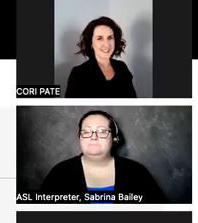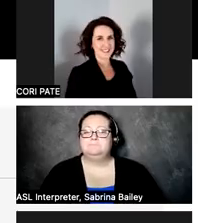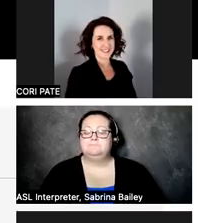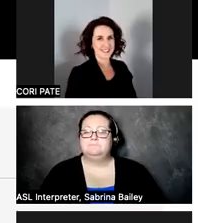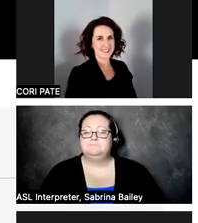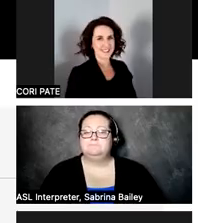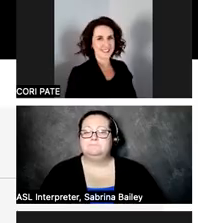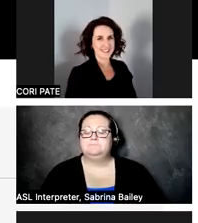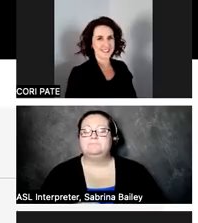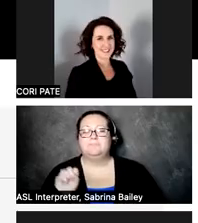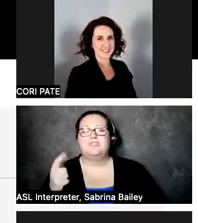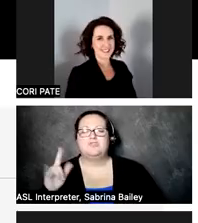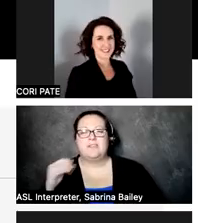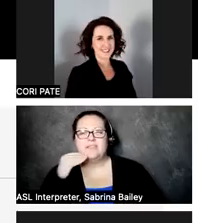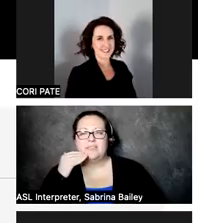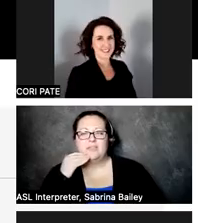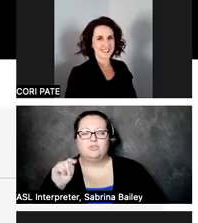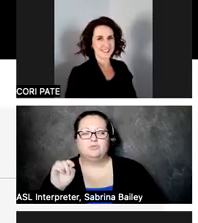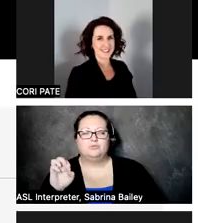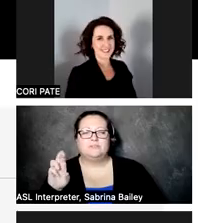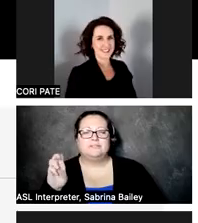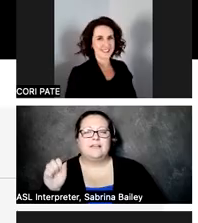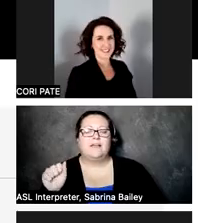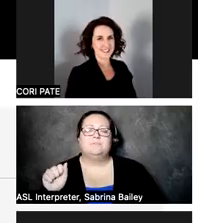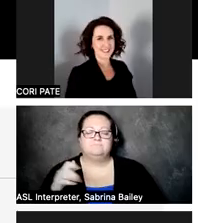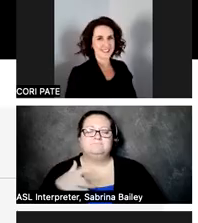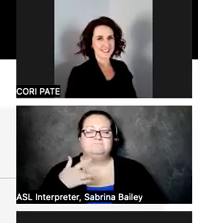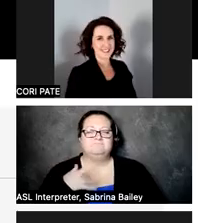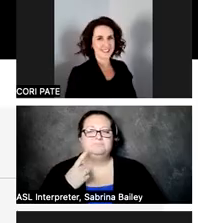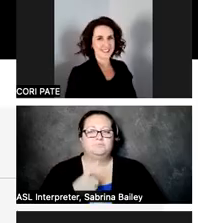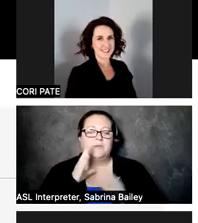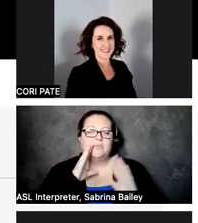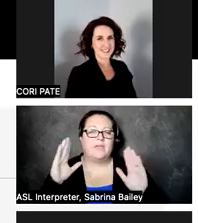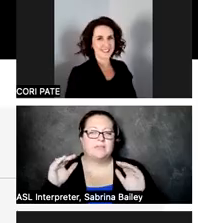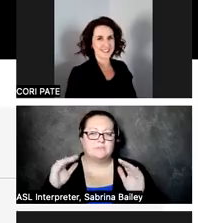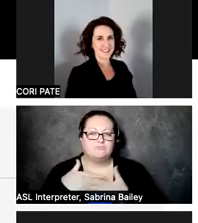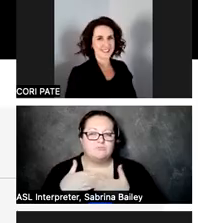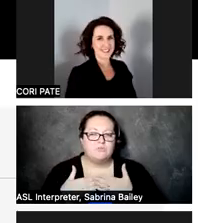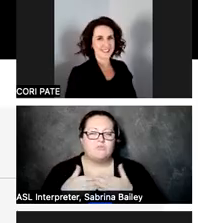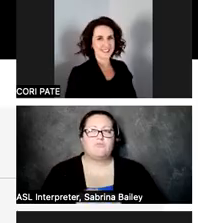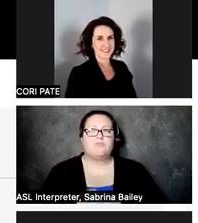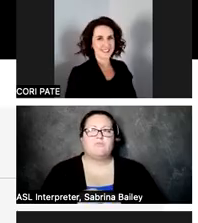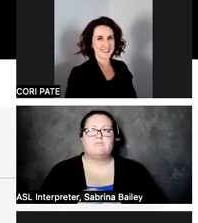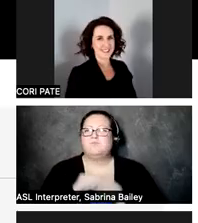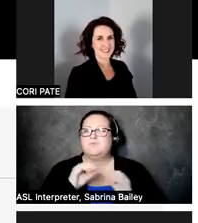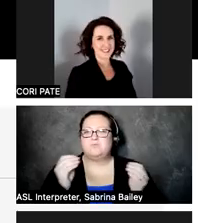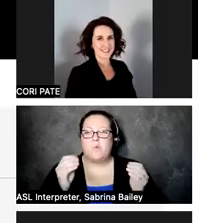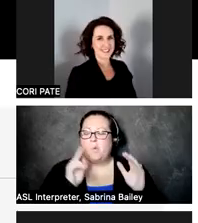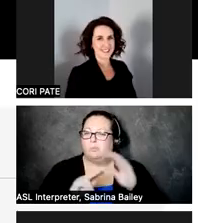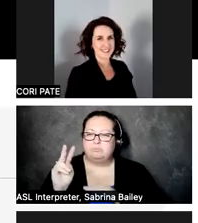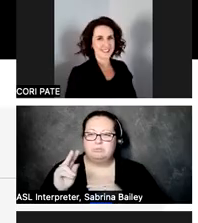This is This Shelley. Thank you, Teresa. Yeah, I think the expectation part, the just unpredictable aspect of